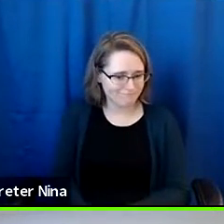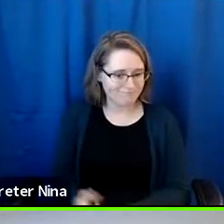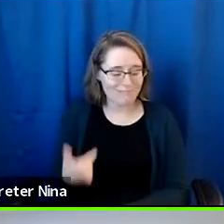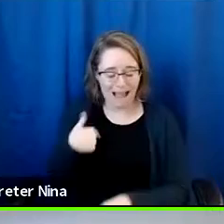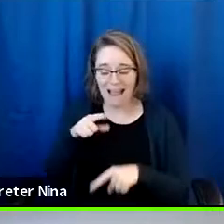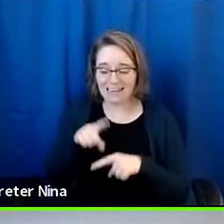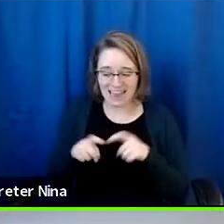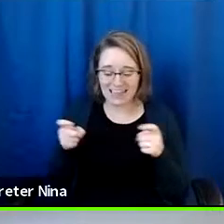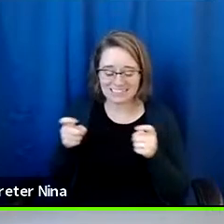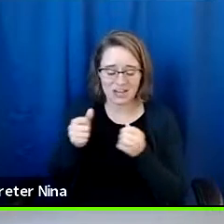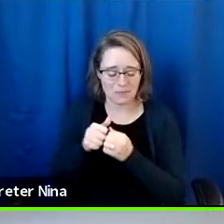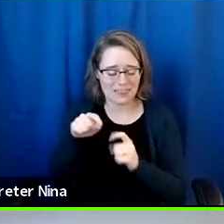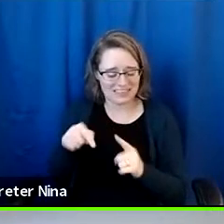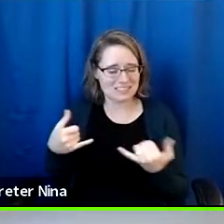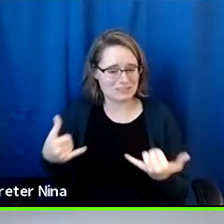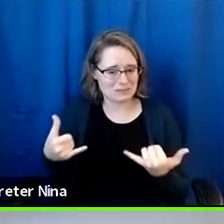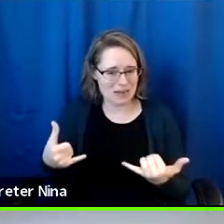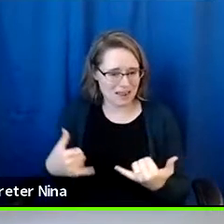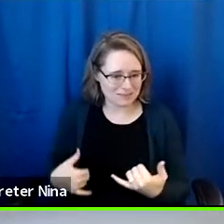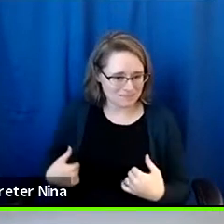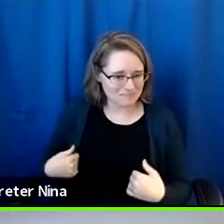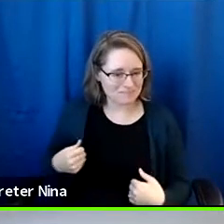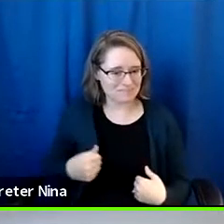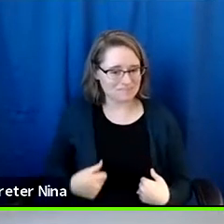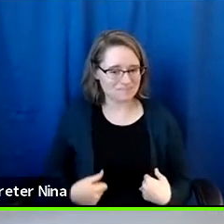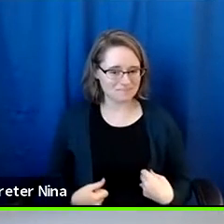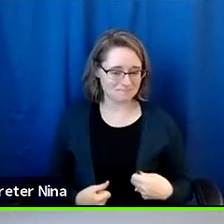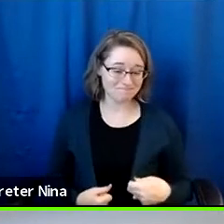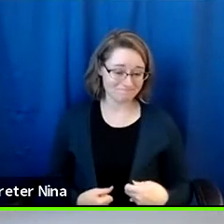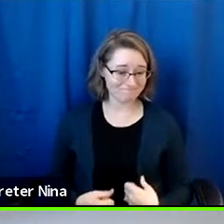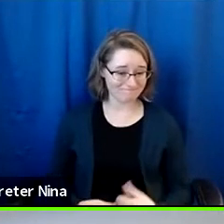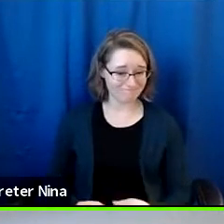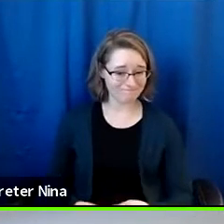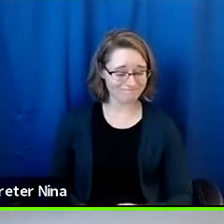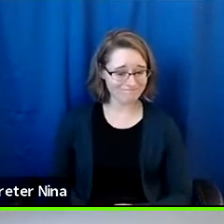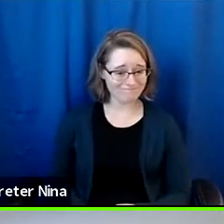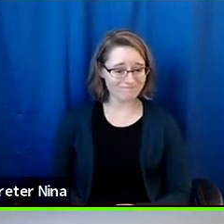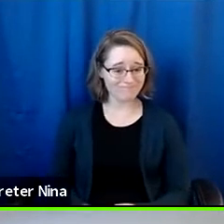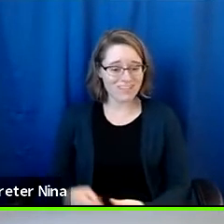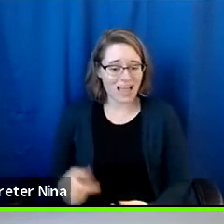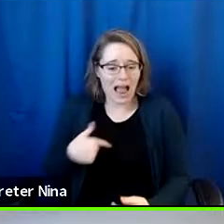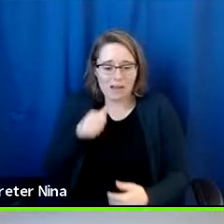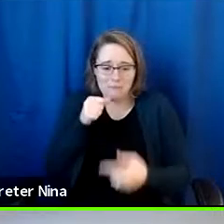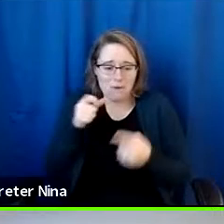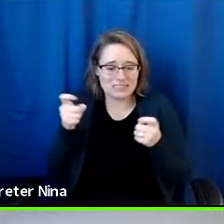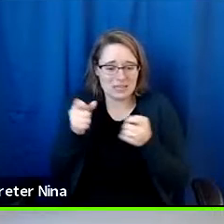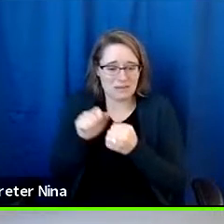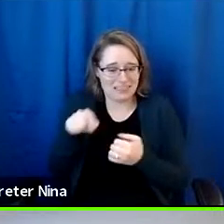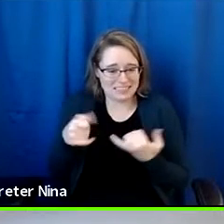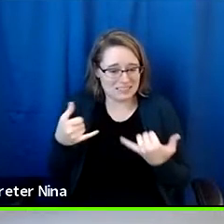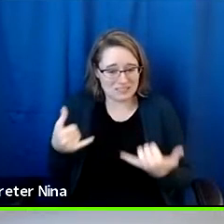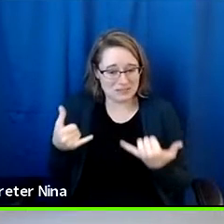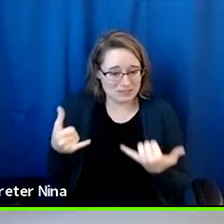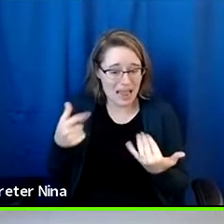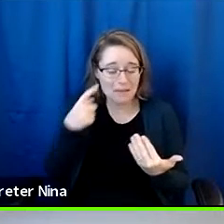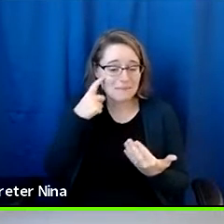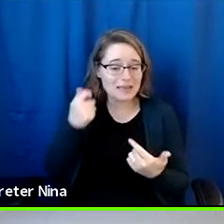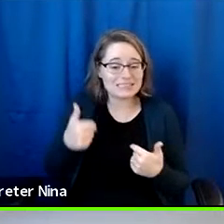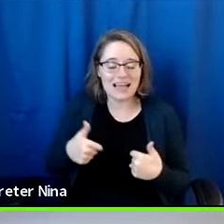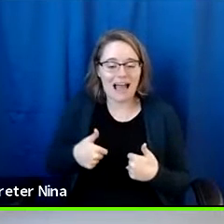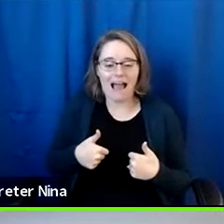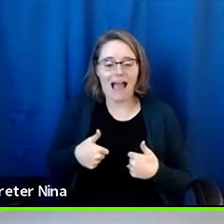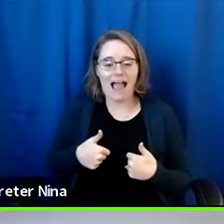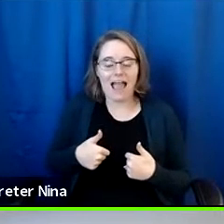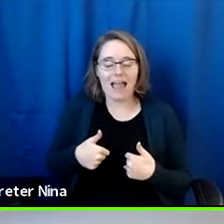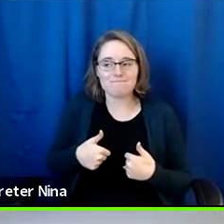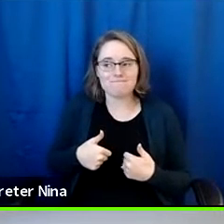with this. Today is not the day, right? I'm just not going to deal with this today because I don't have